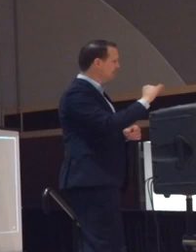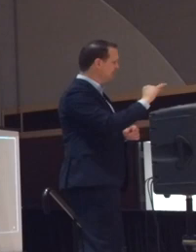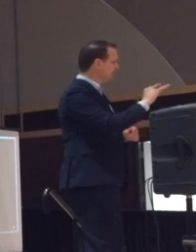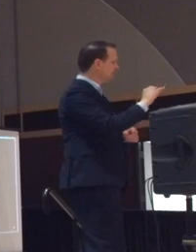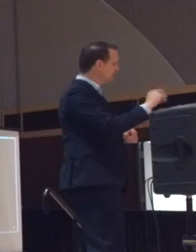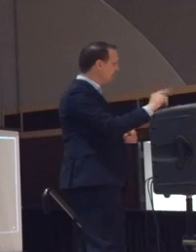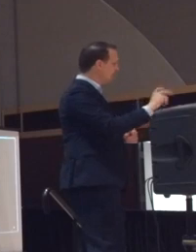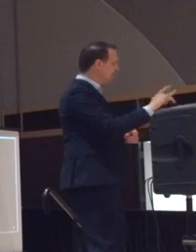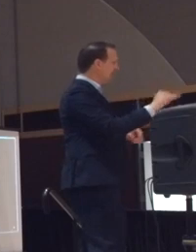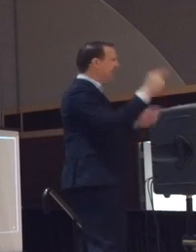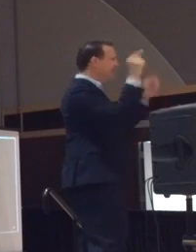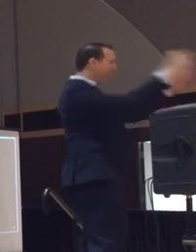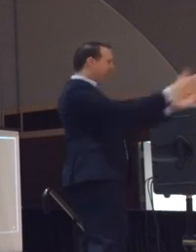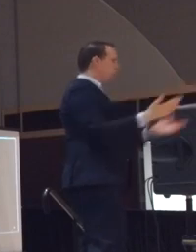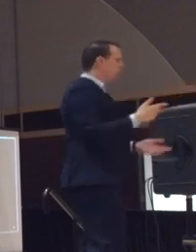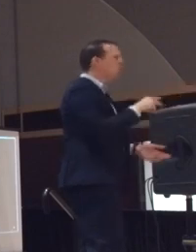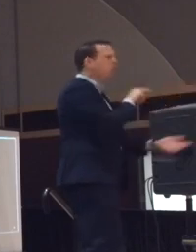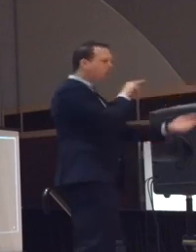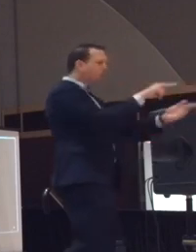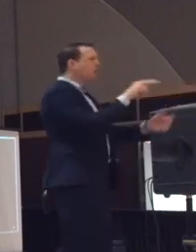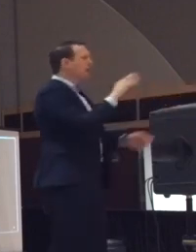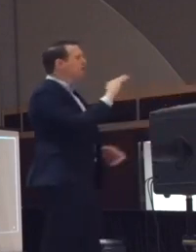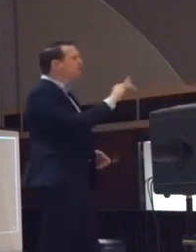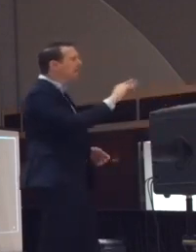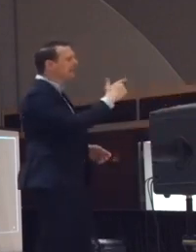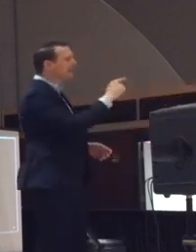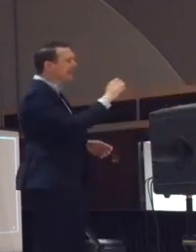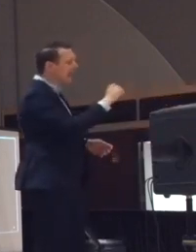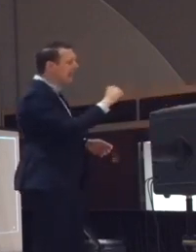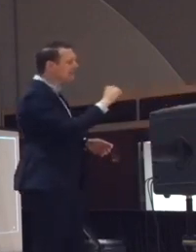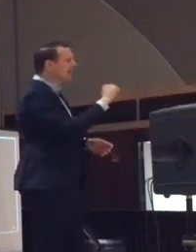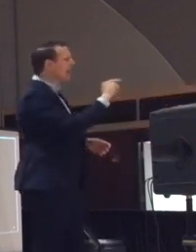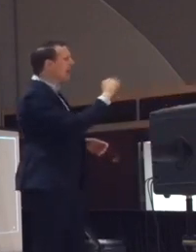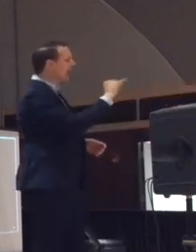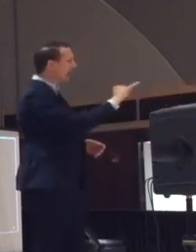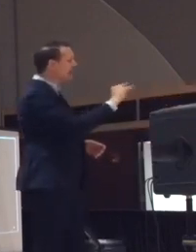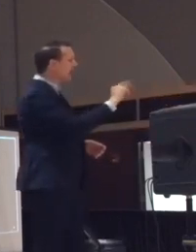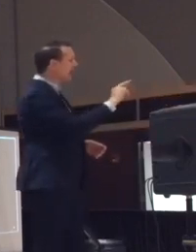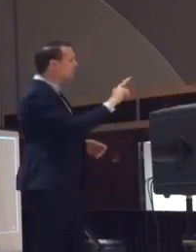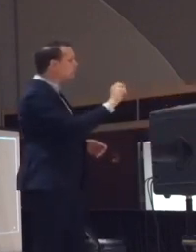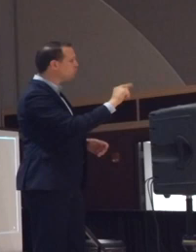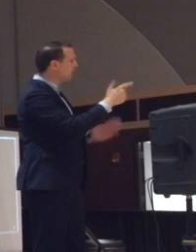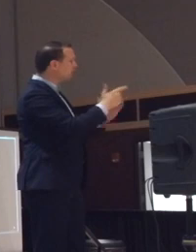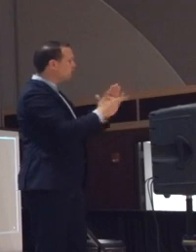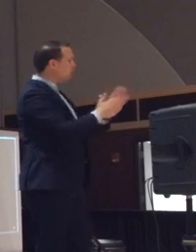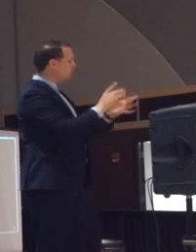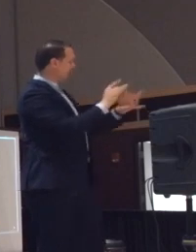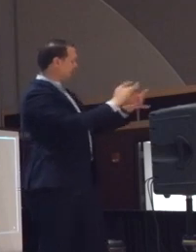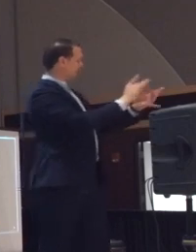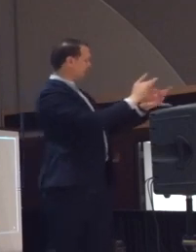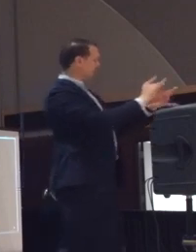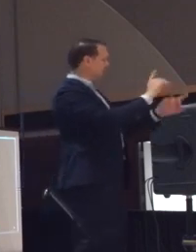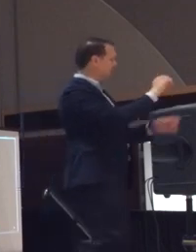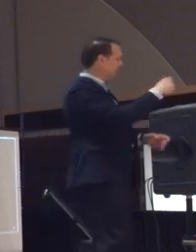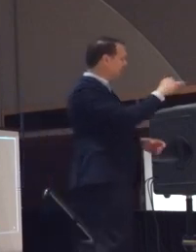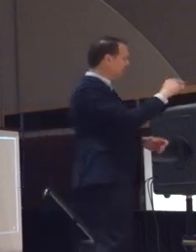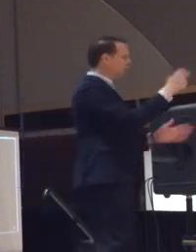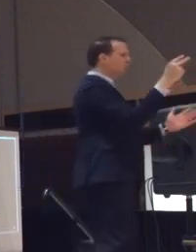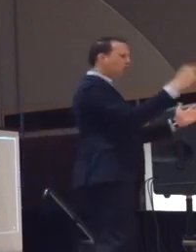Valley. You might want to look at Bill Gates' antitrust depositions. Just look them